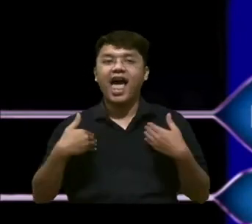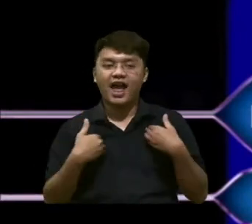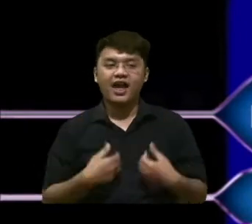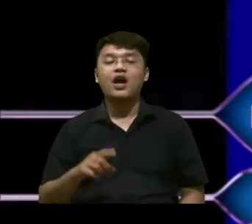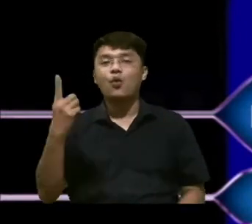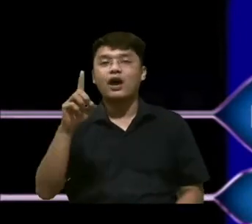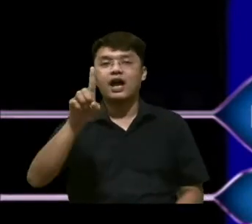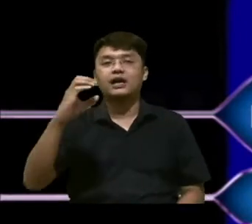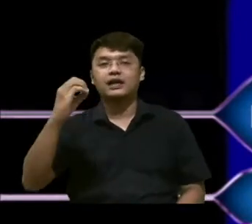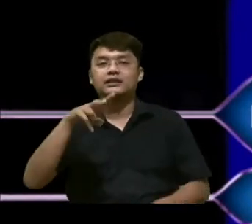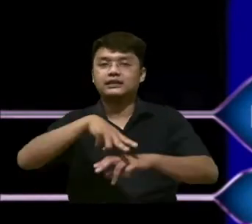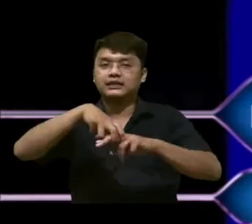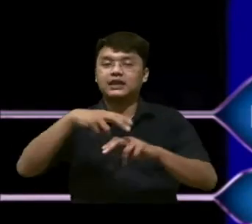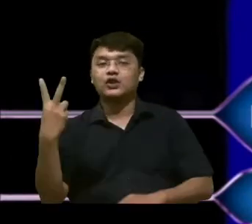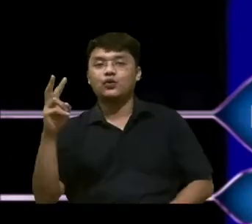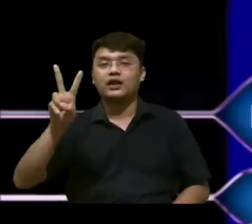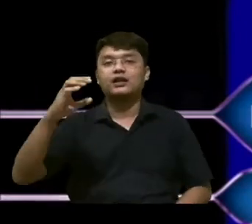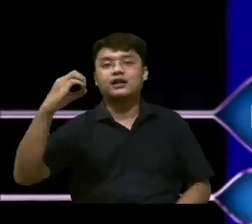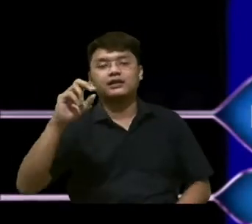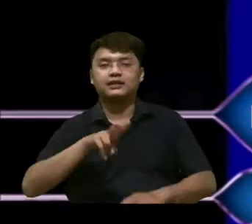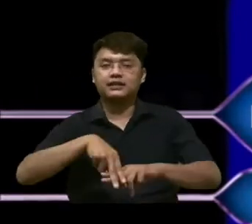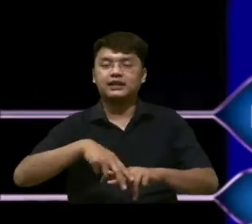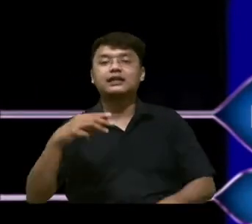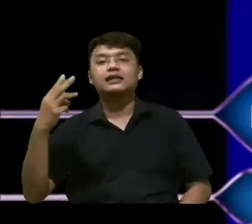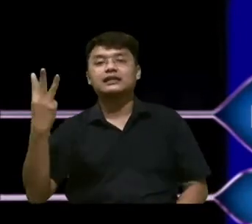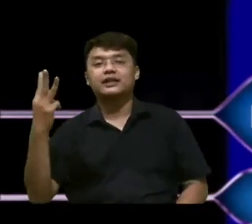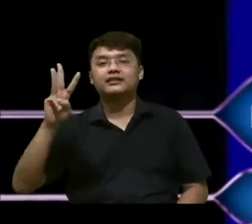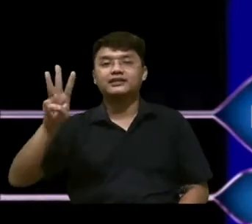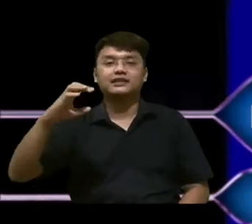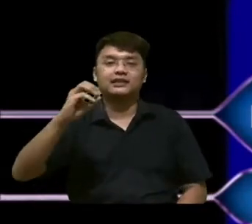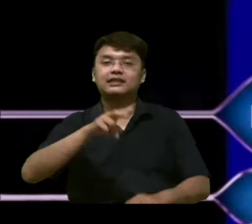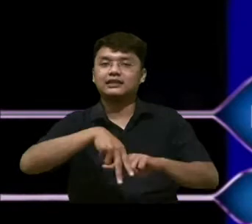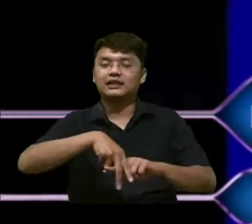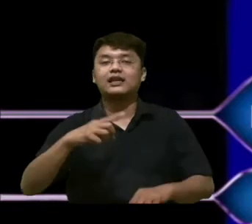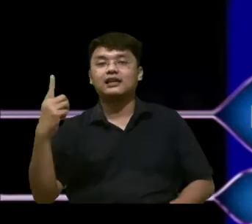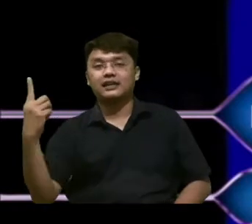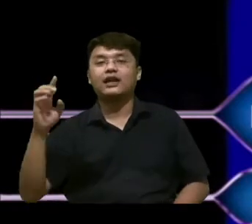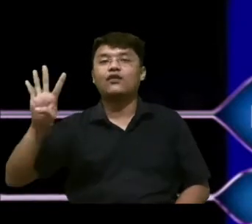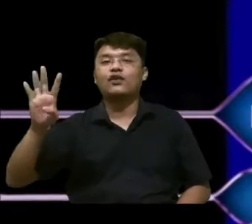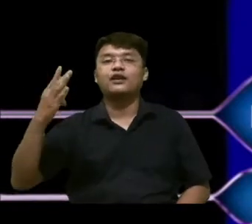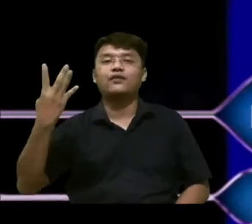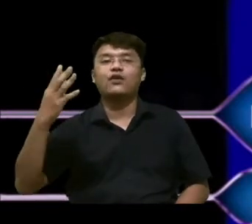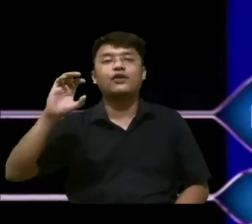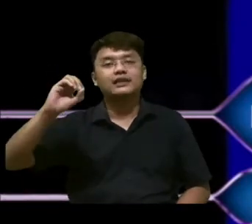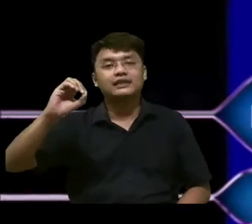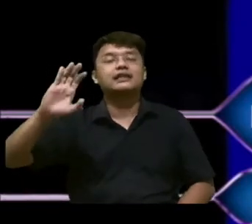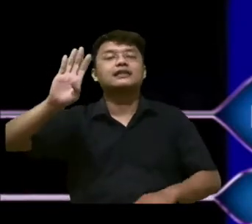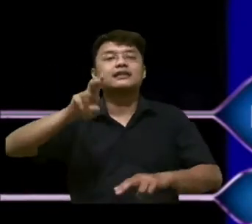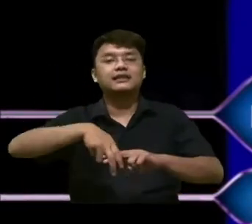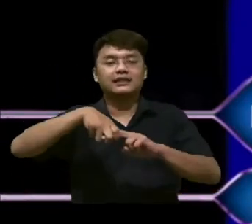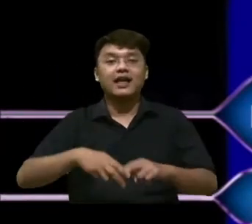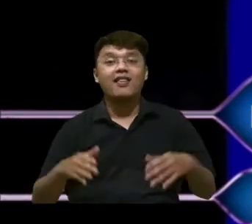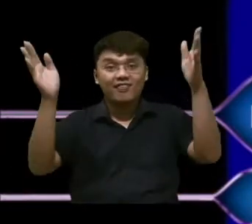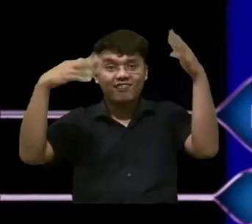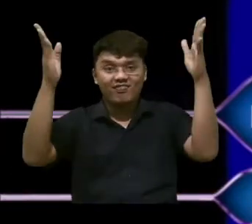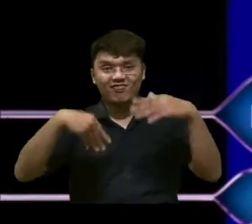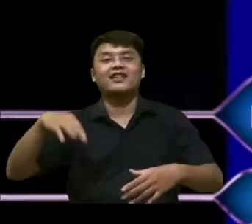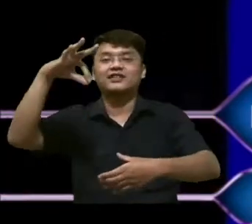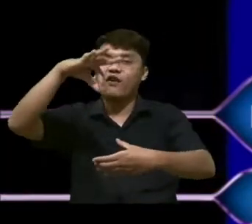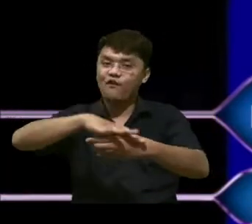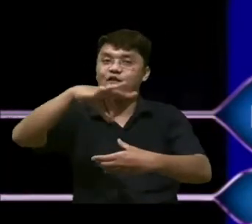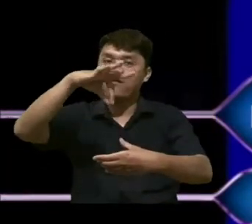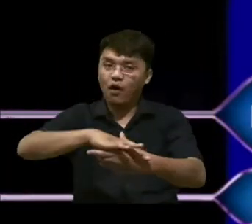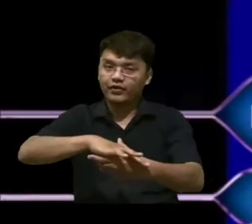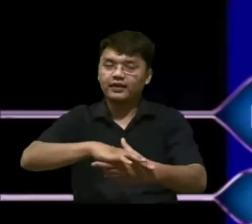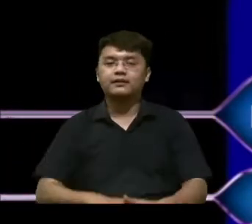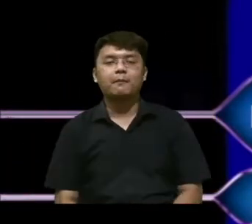B. 220 seats, C. 330 seats, or D. 440 seats. Let's vote.